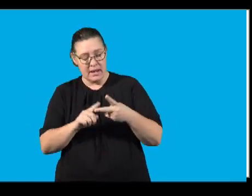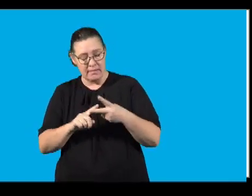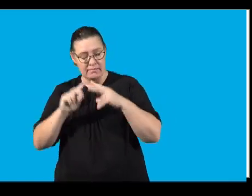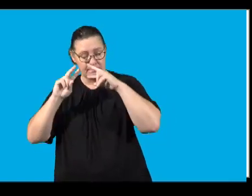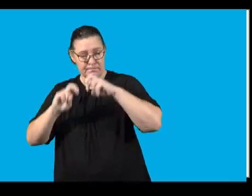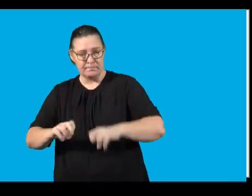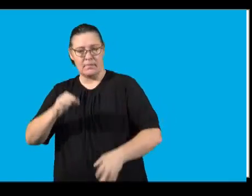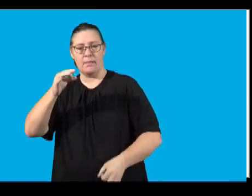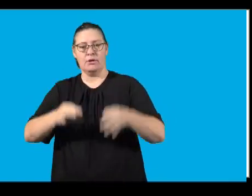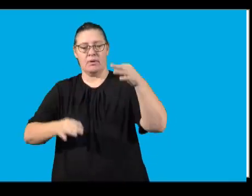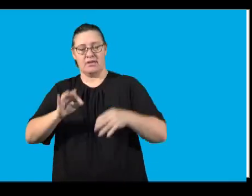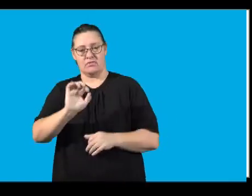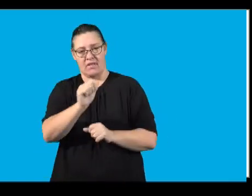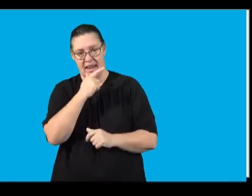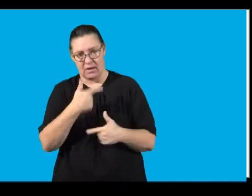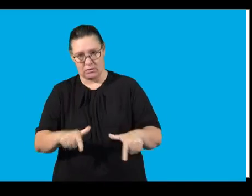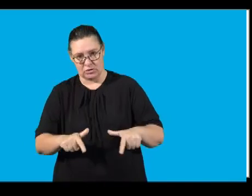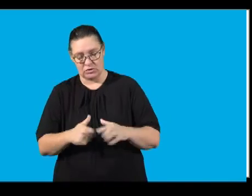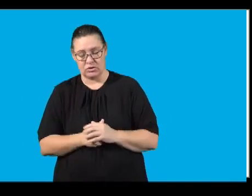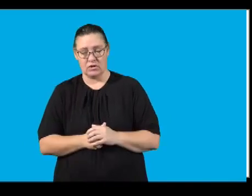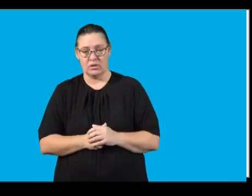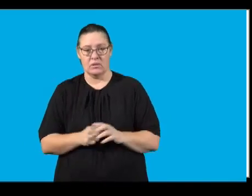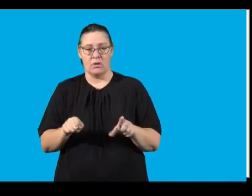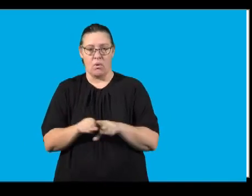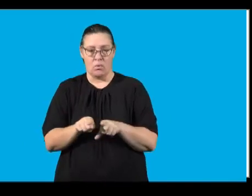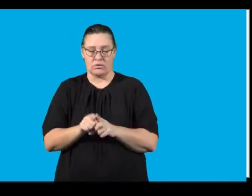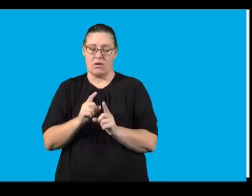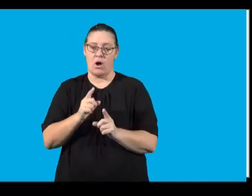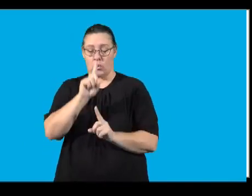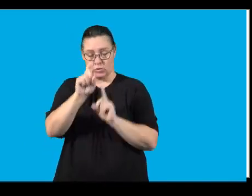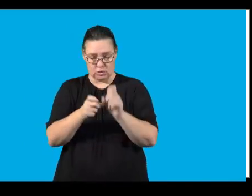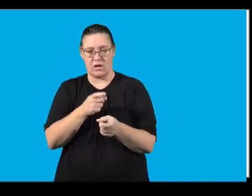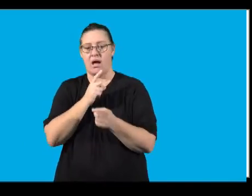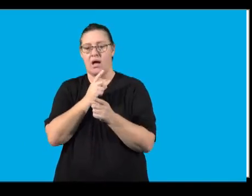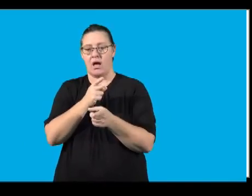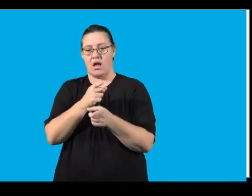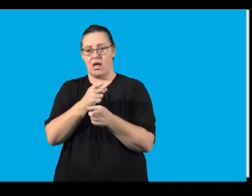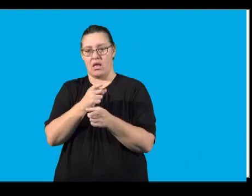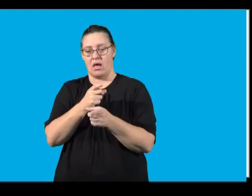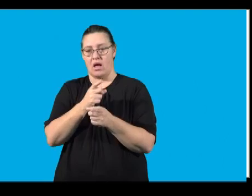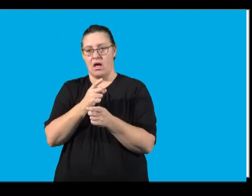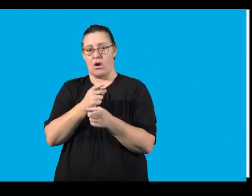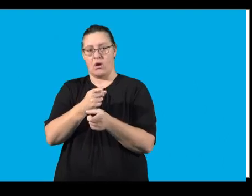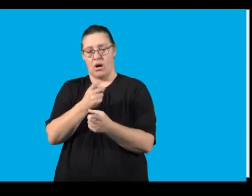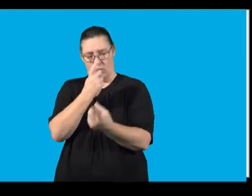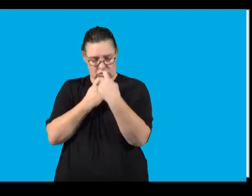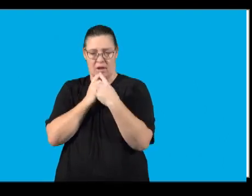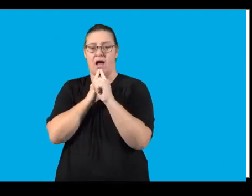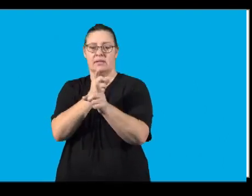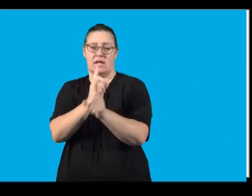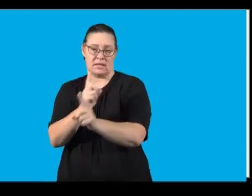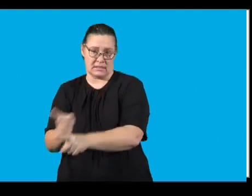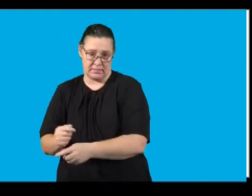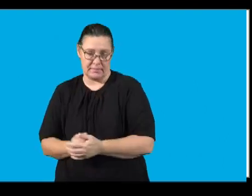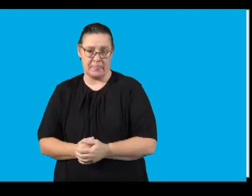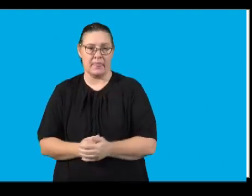okay? Then we examined closely the manipulation of language as well as answering questions.